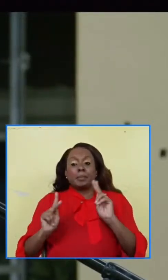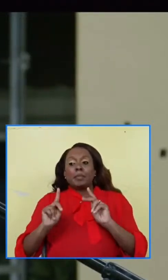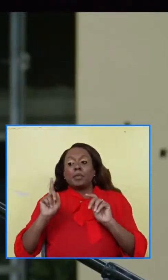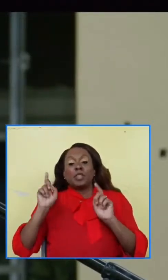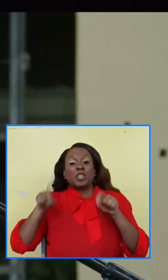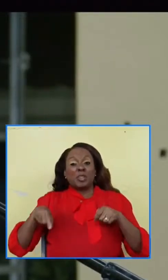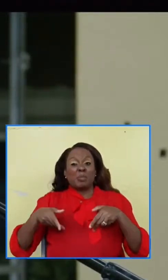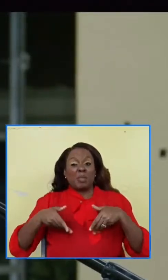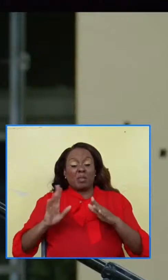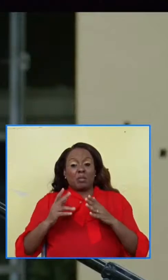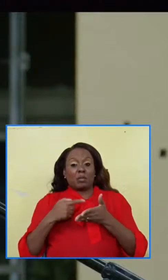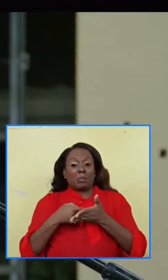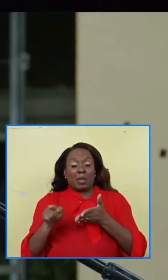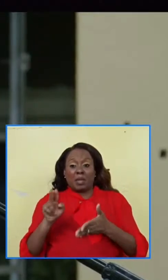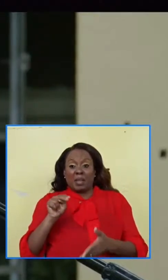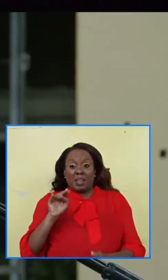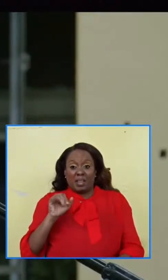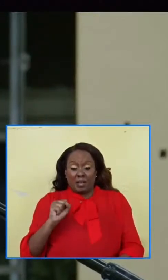fit.